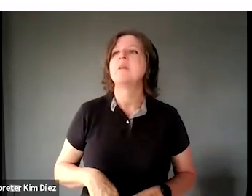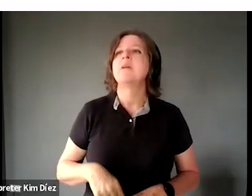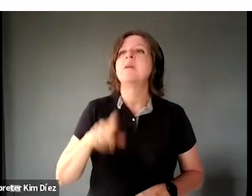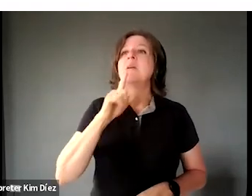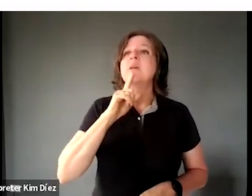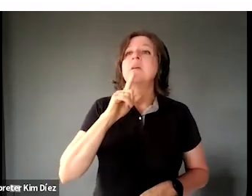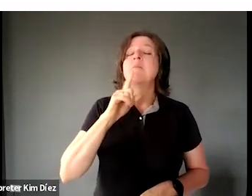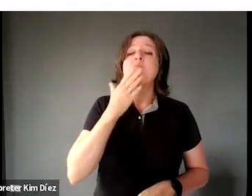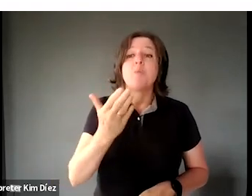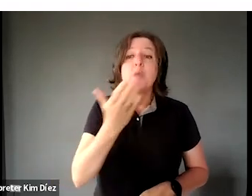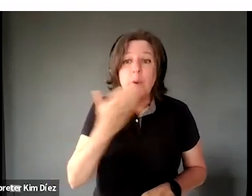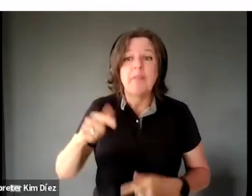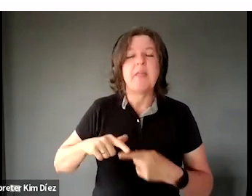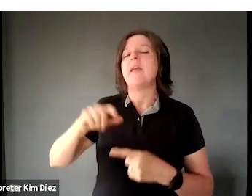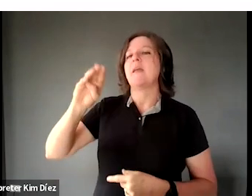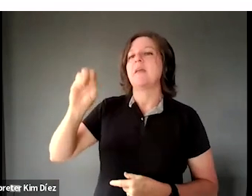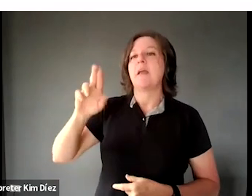was around 2019.